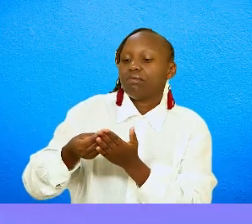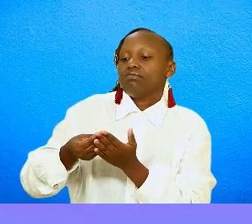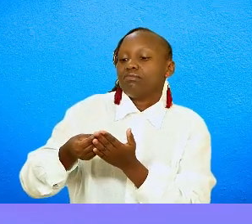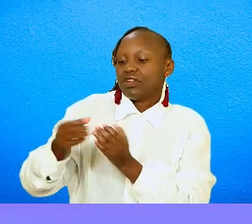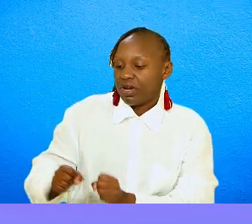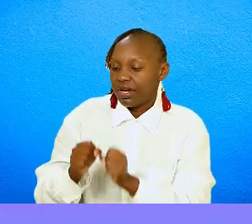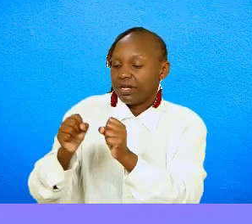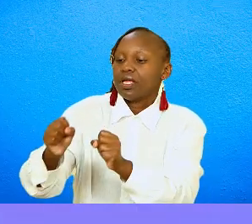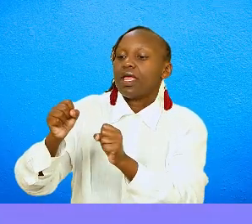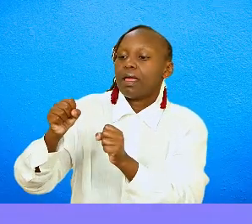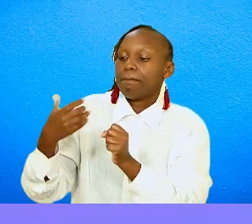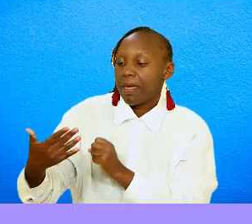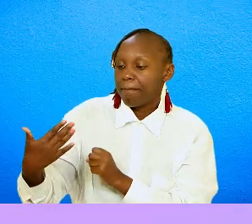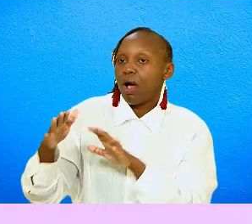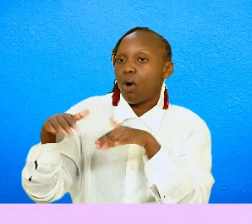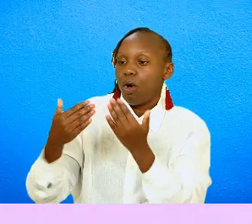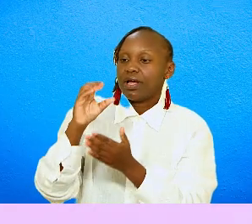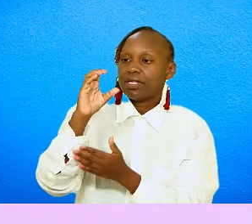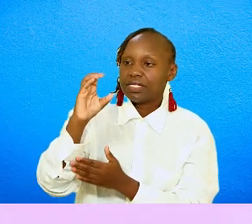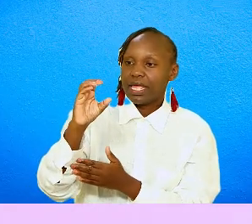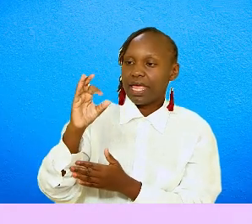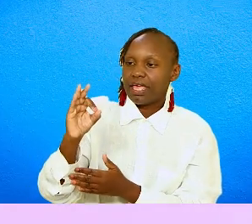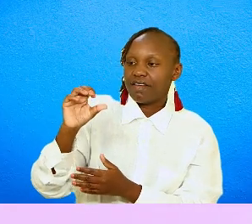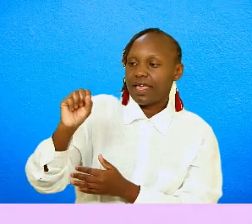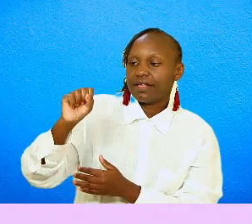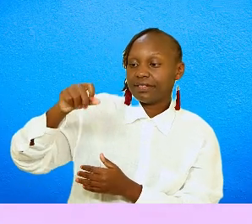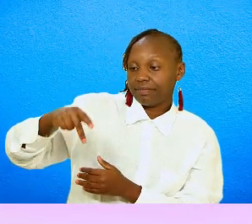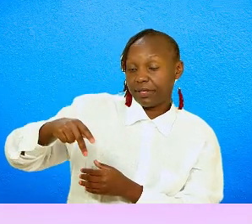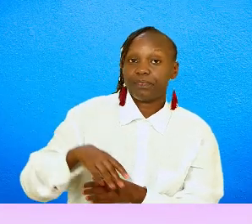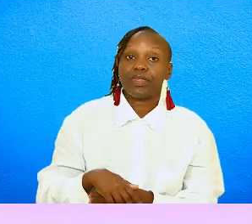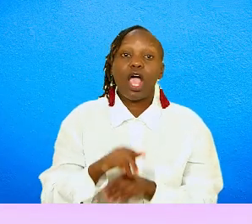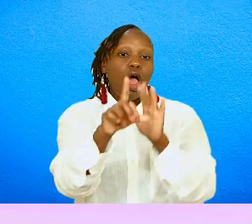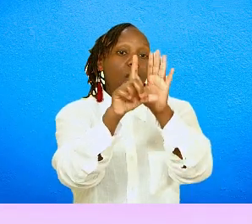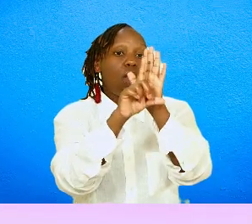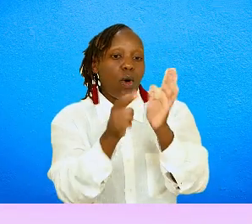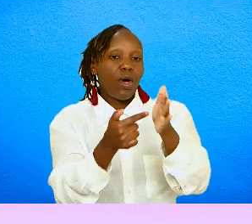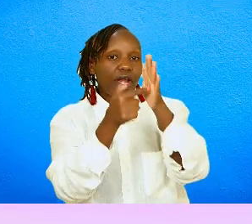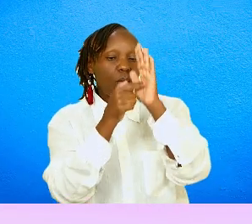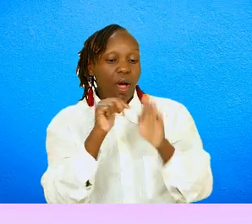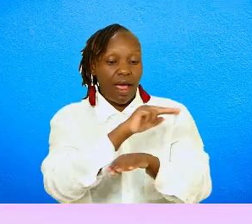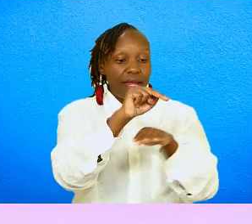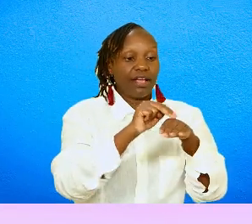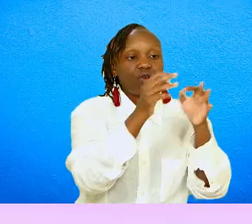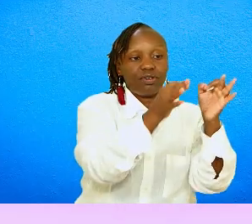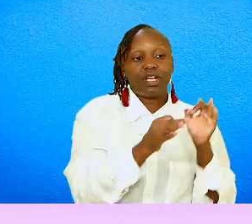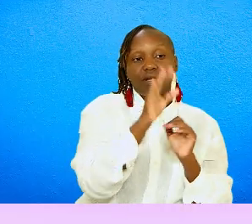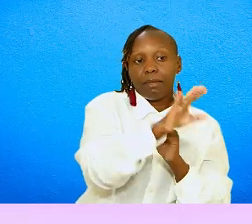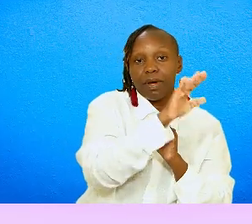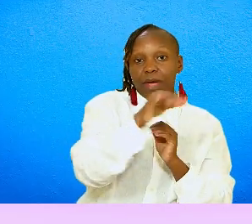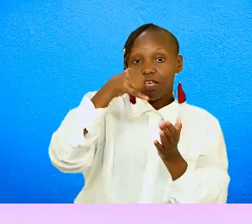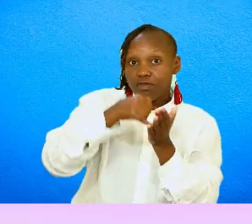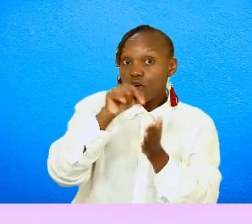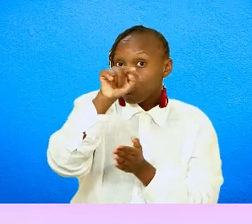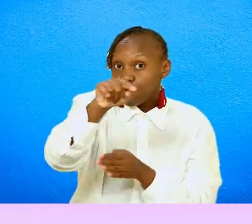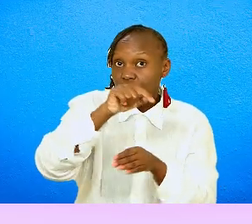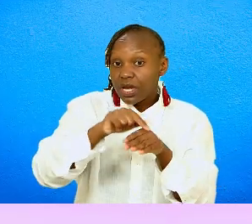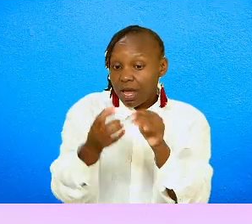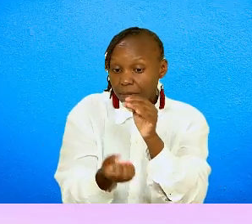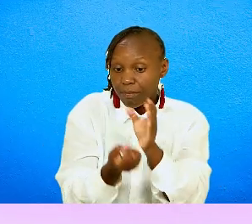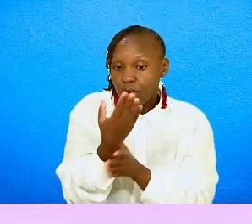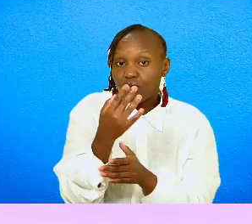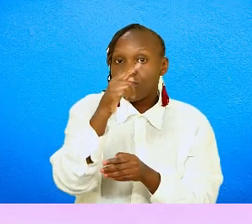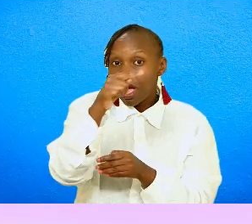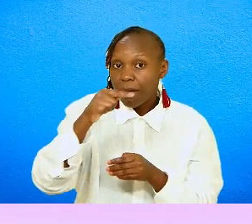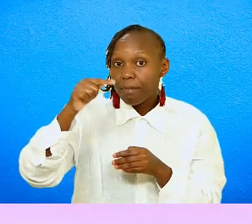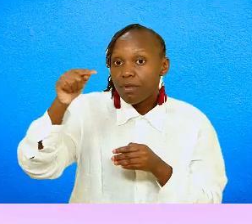for short. At this point, it's important to know that the law requires the National Treasury and Parliament to involve you in the formulation and